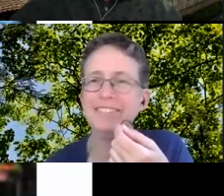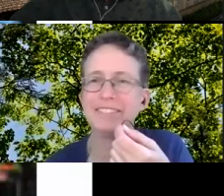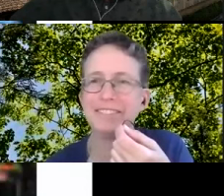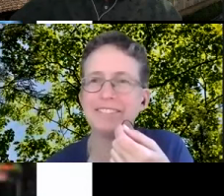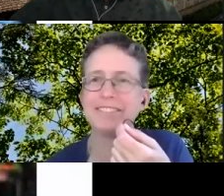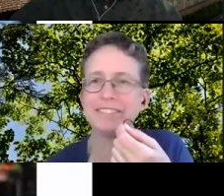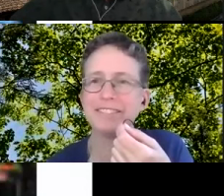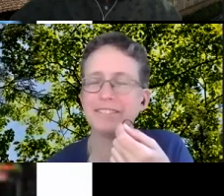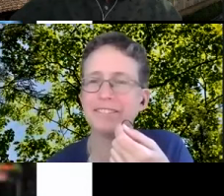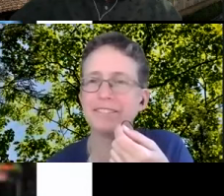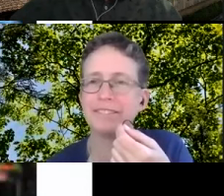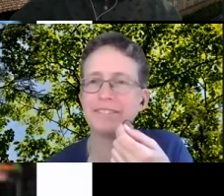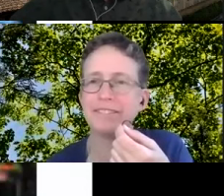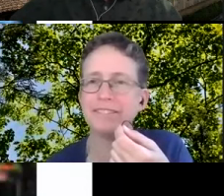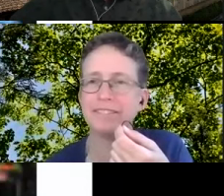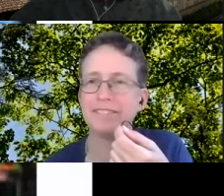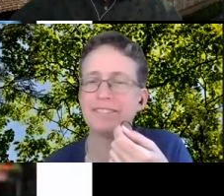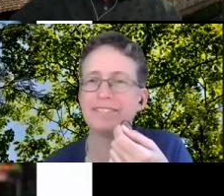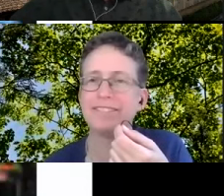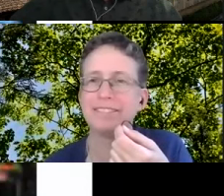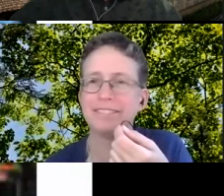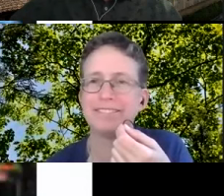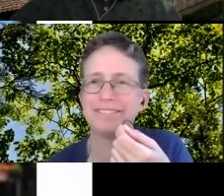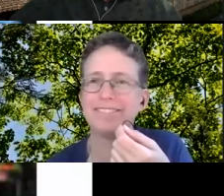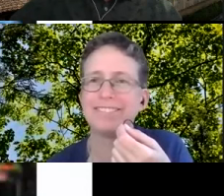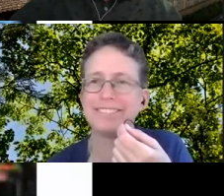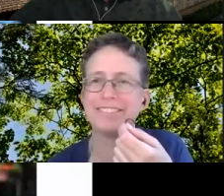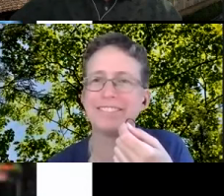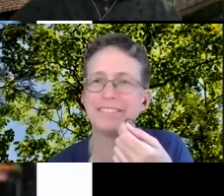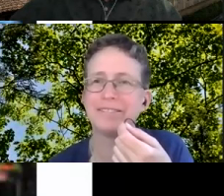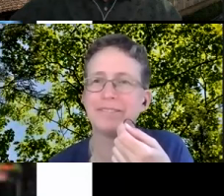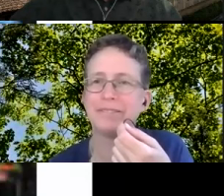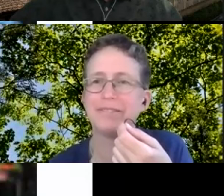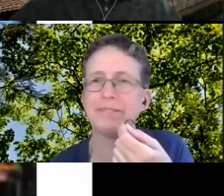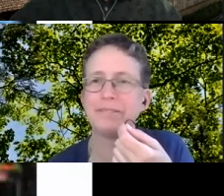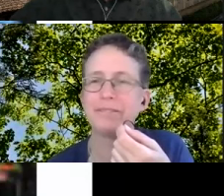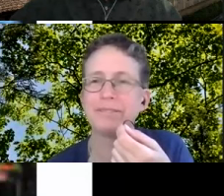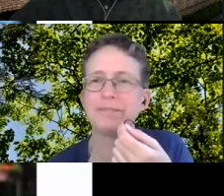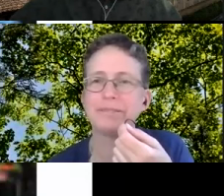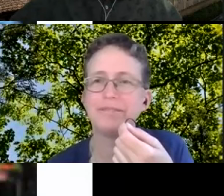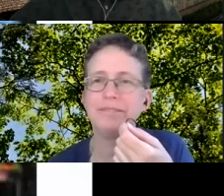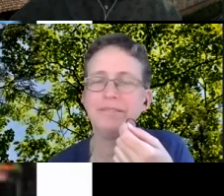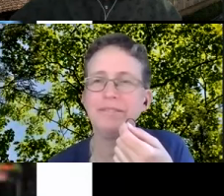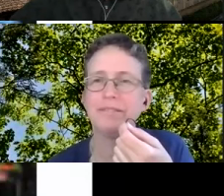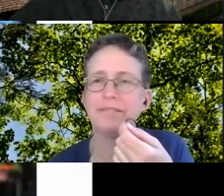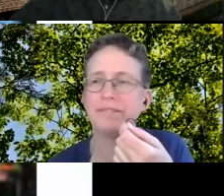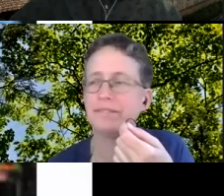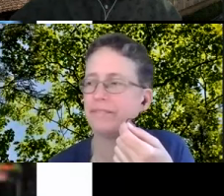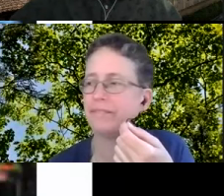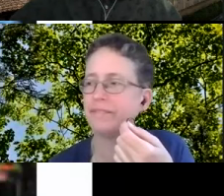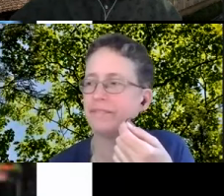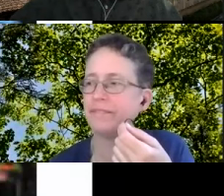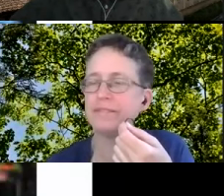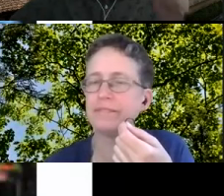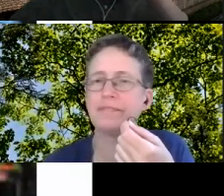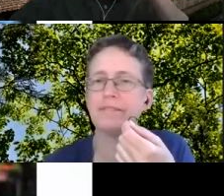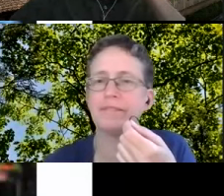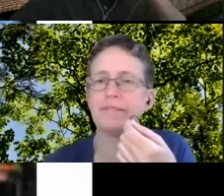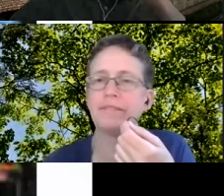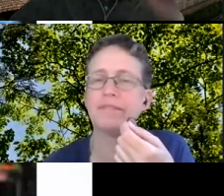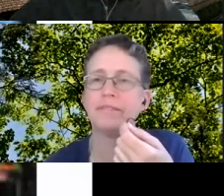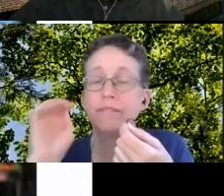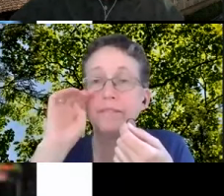that there's always opposition to anything, basically. So it's a give and take. So my last